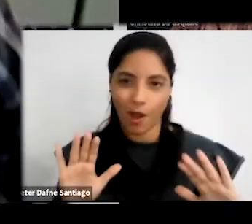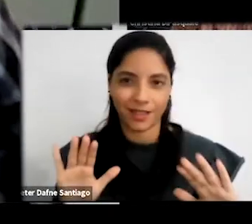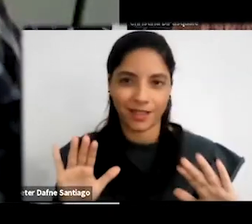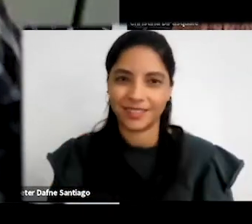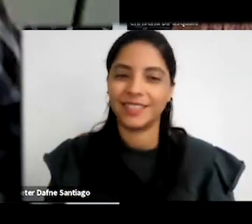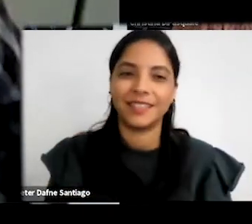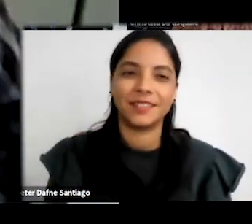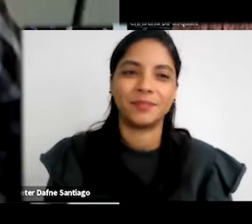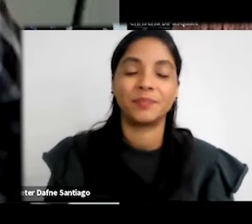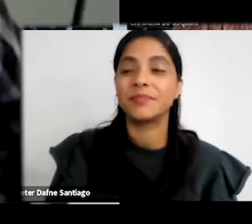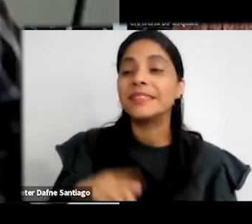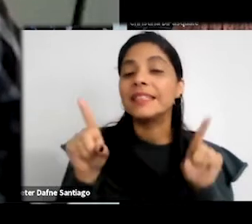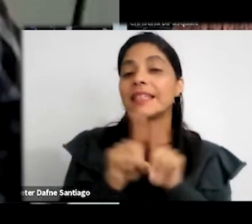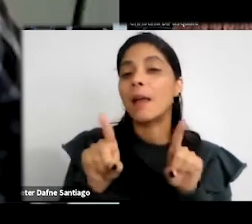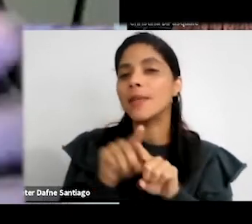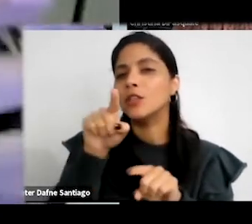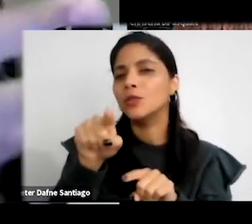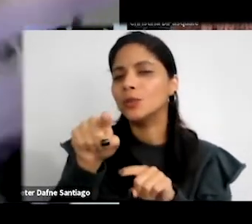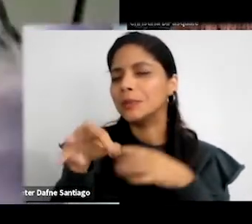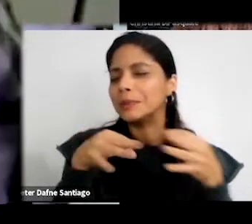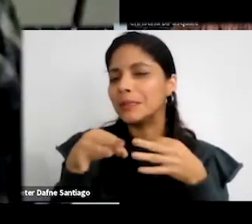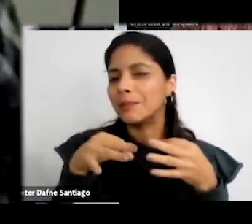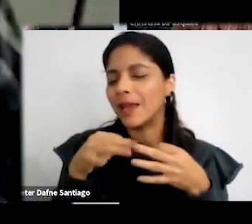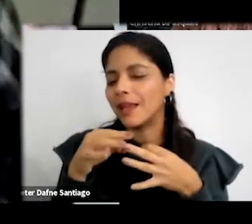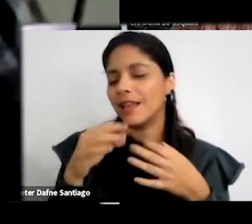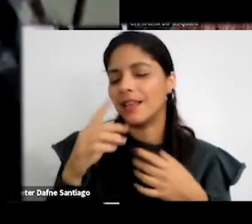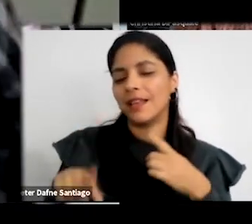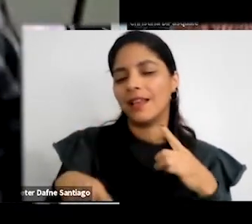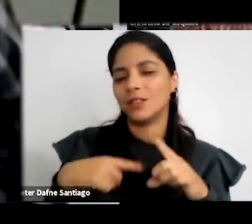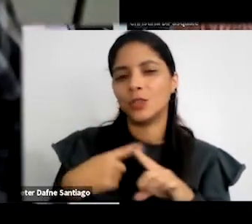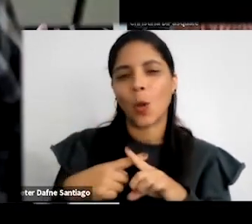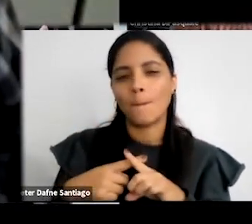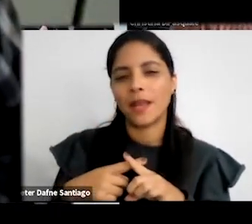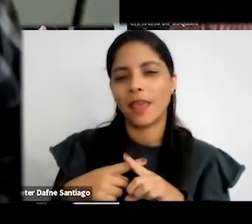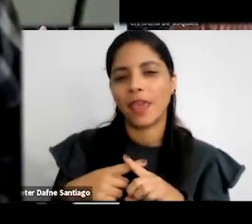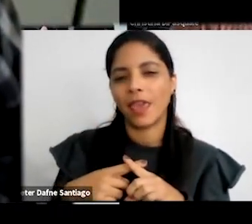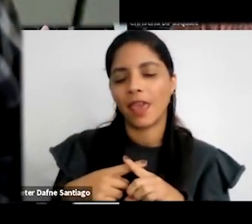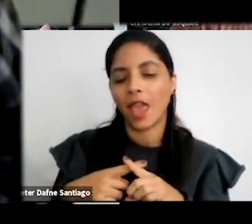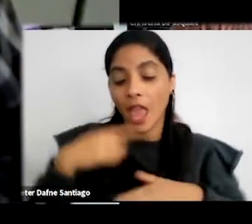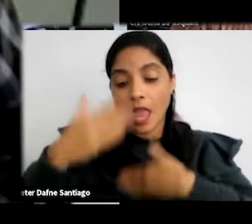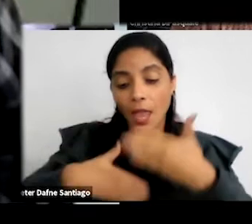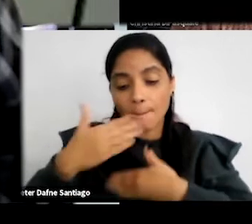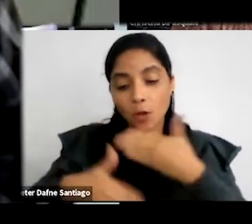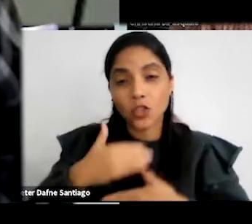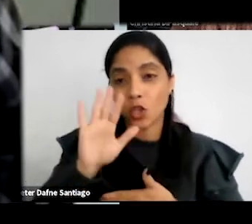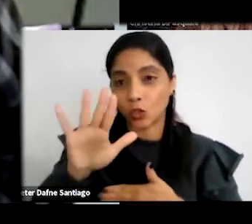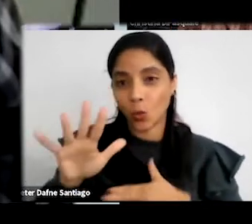speaks to me is the fact that through the process of your archival research,